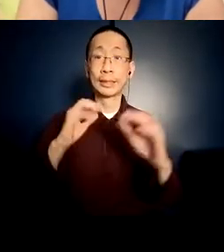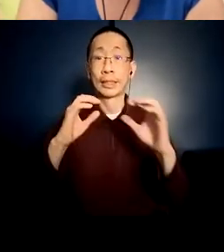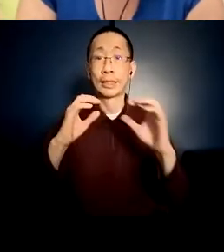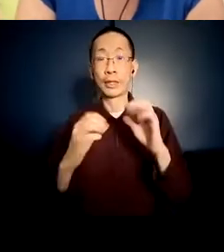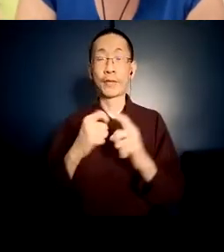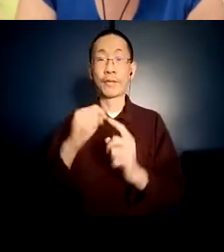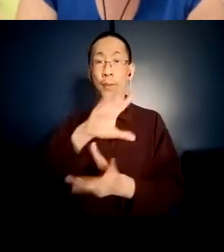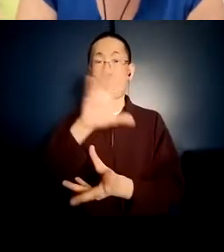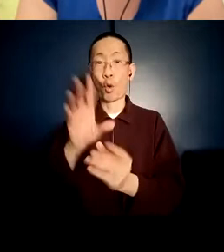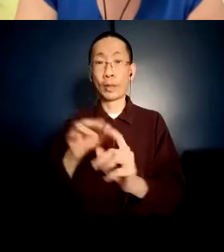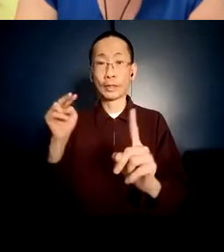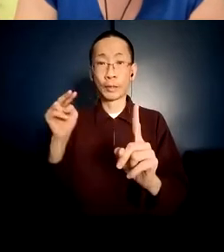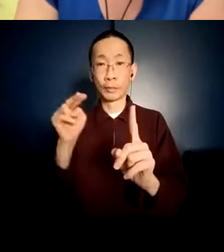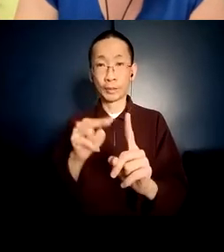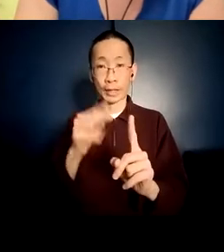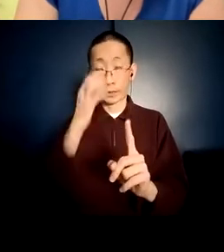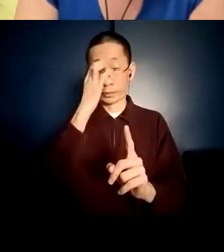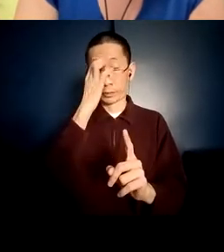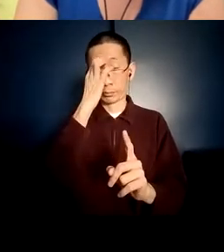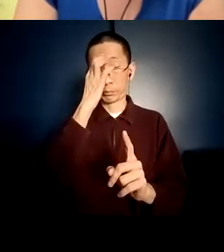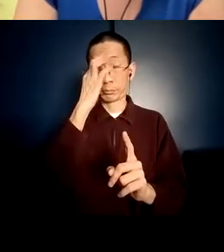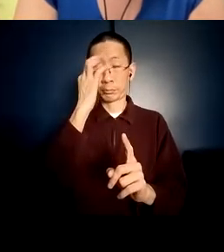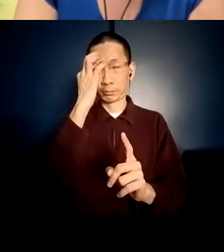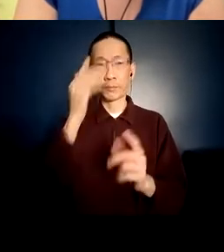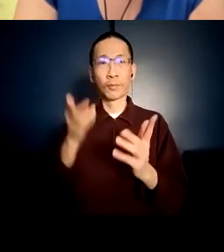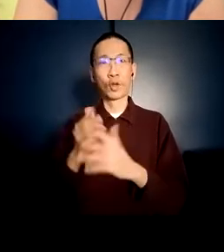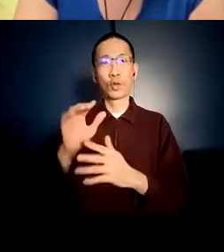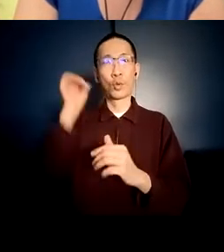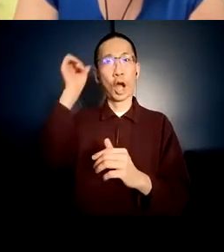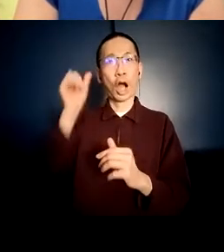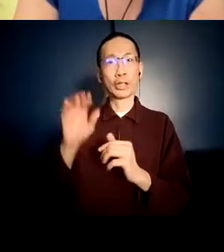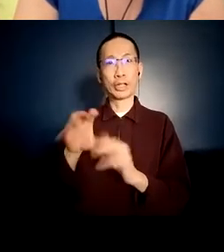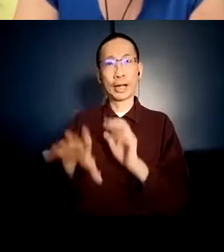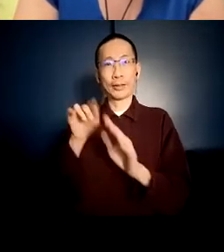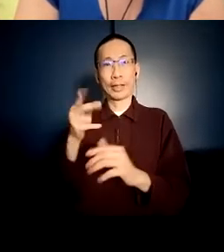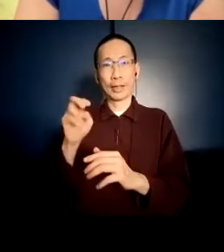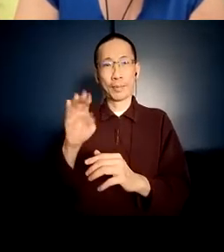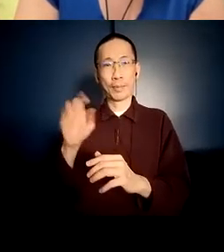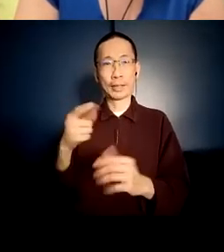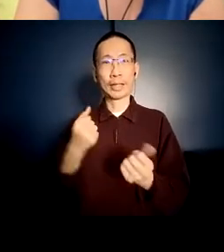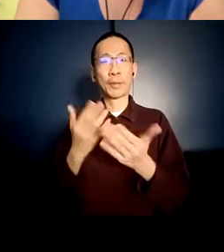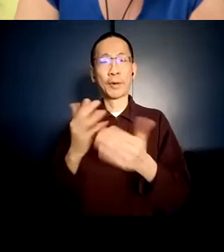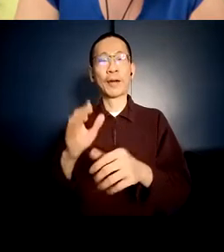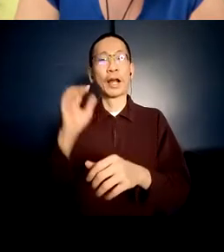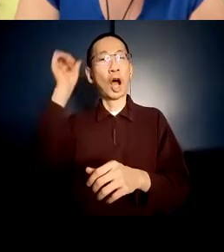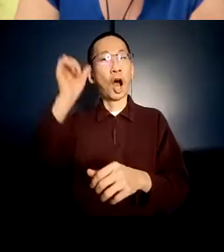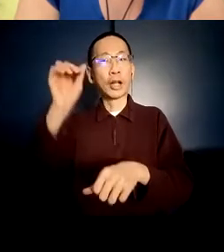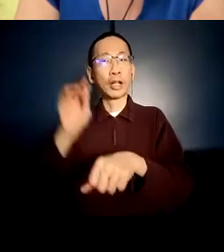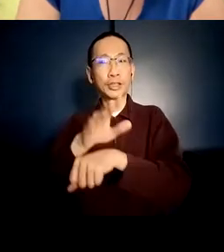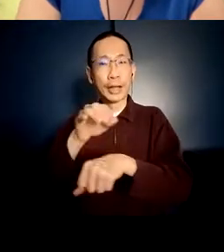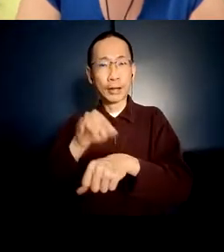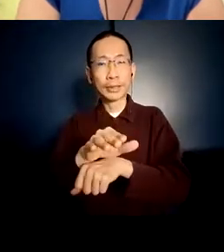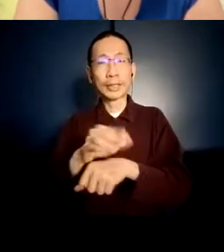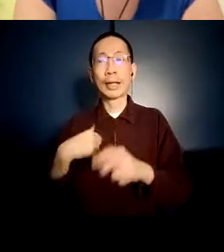a holistic perspective. So through Audiology Outside the Box, I provide audiologic counseling. I sit down